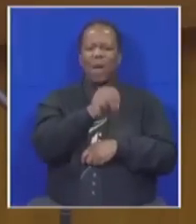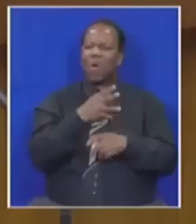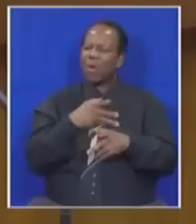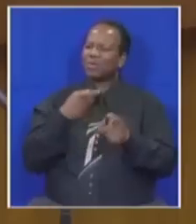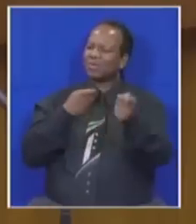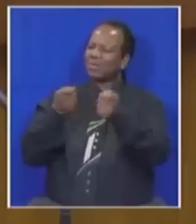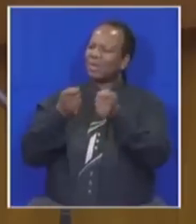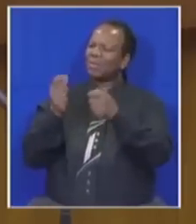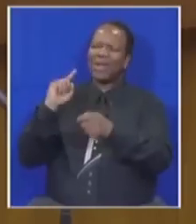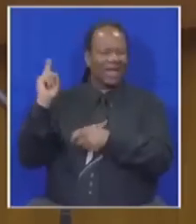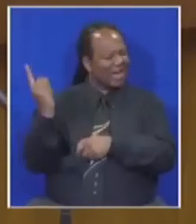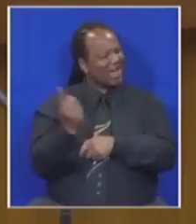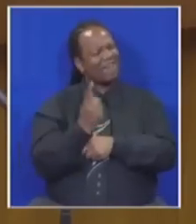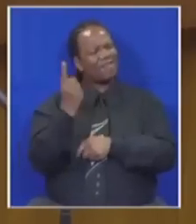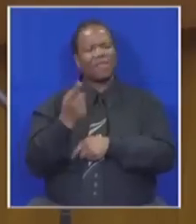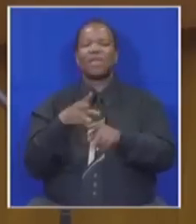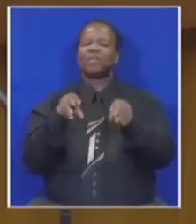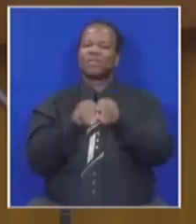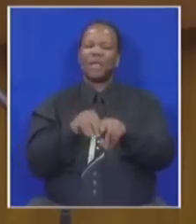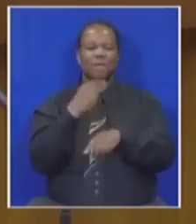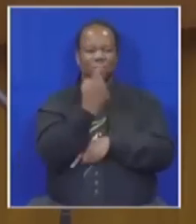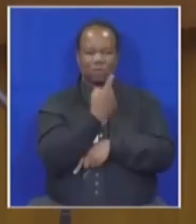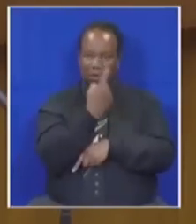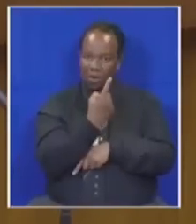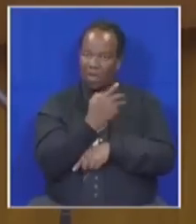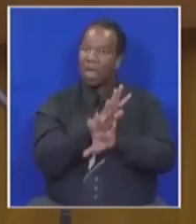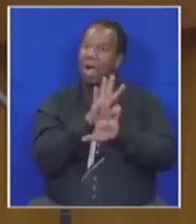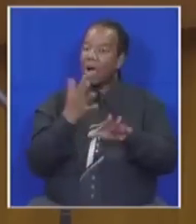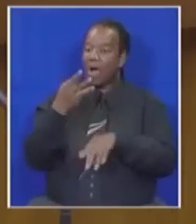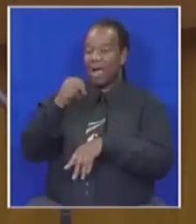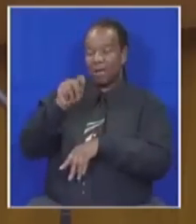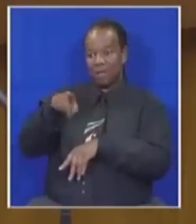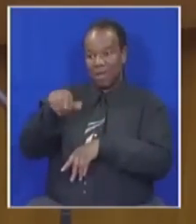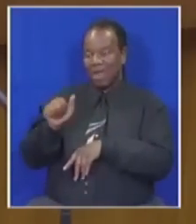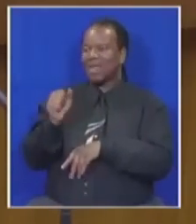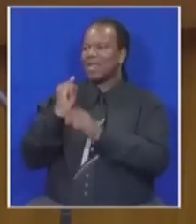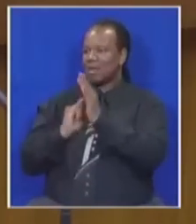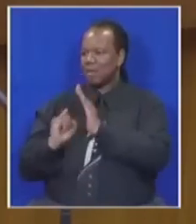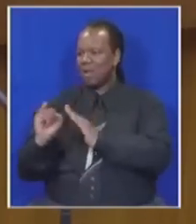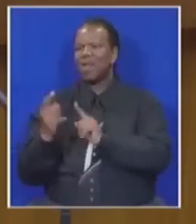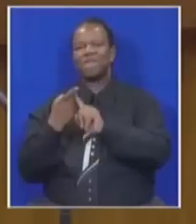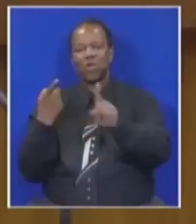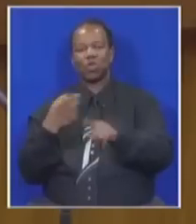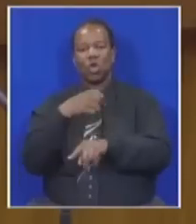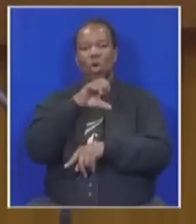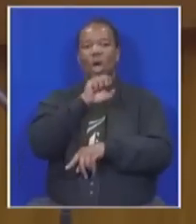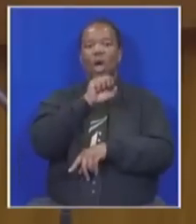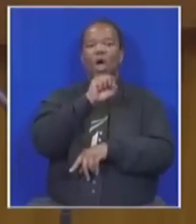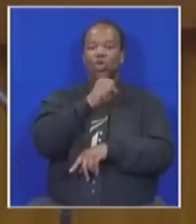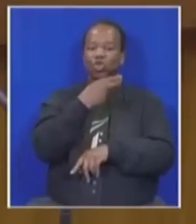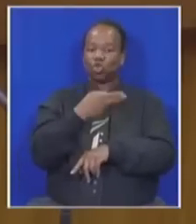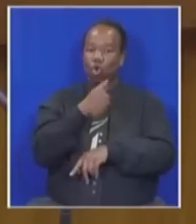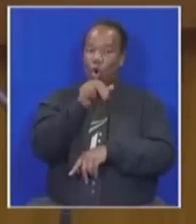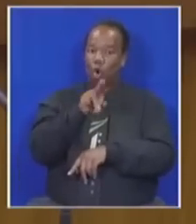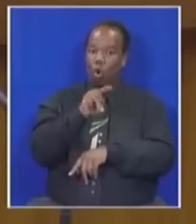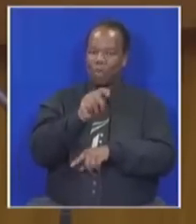even himself. To restore the independence of the NPA, firstly, Mr. Shaun Abrahams must fall, and he